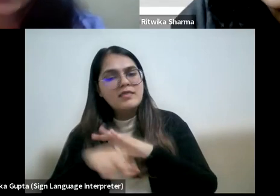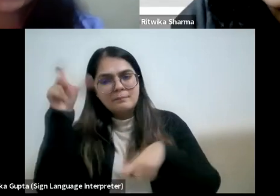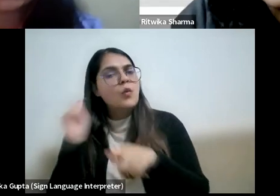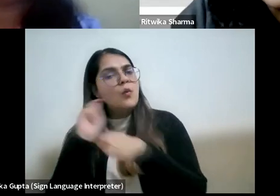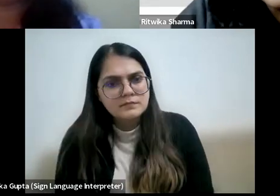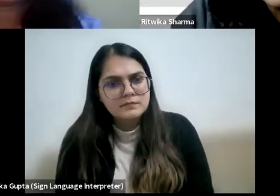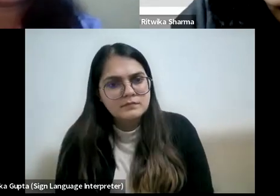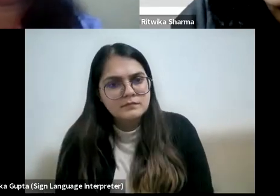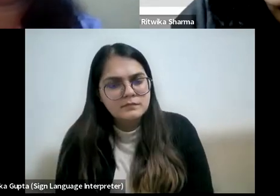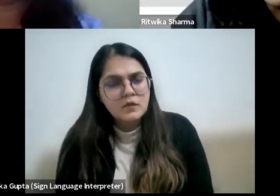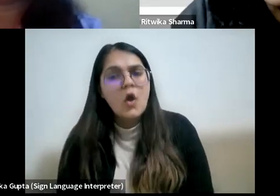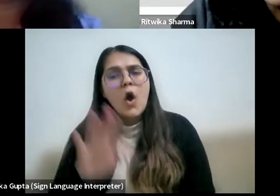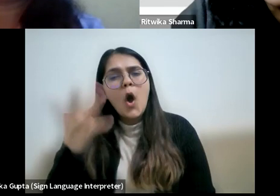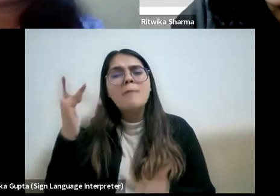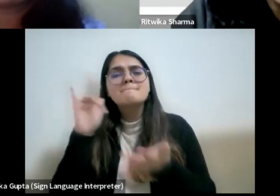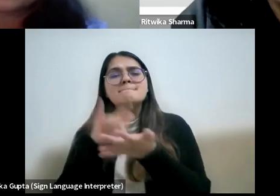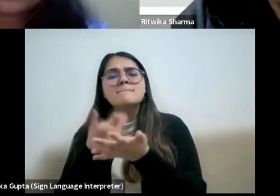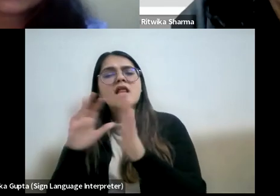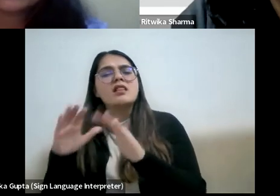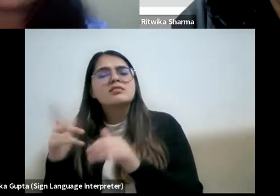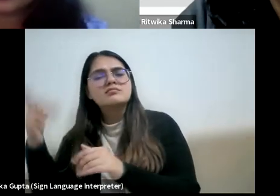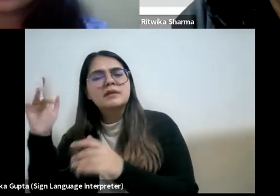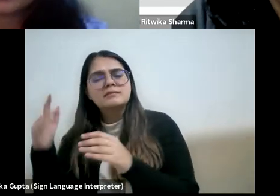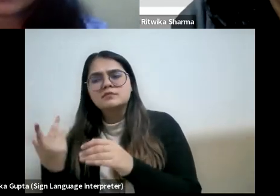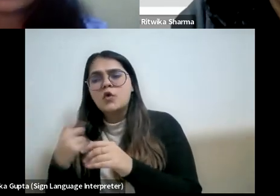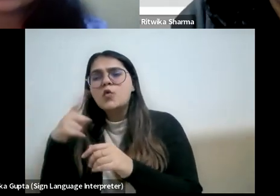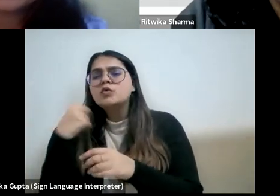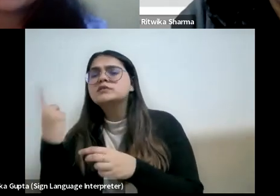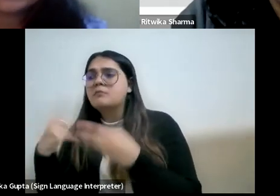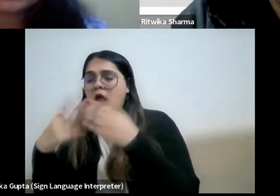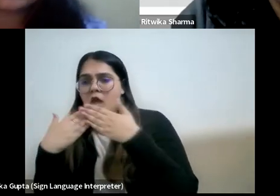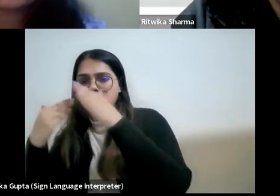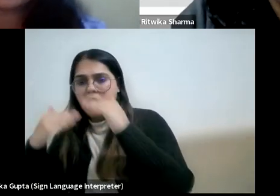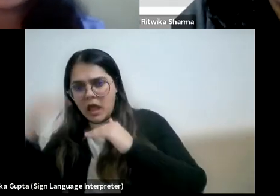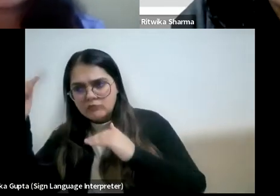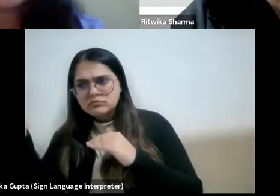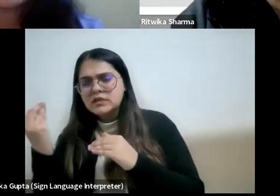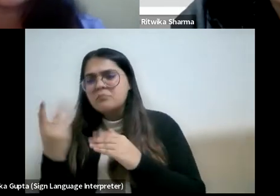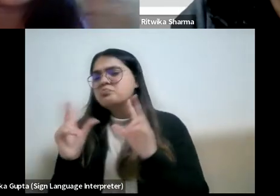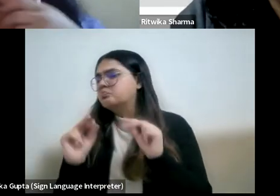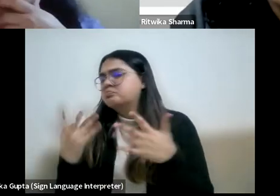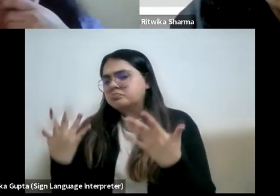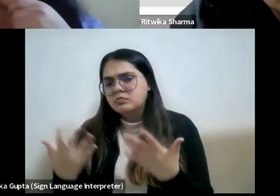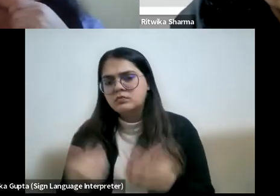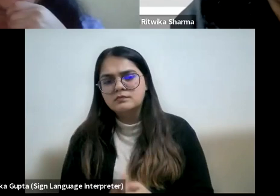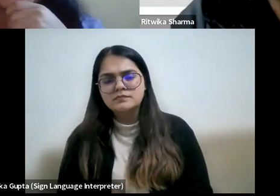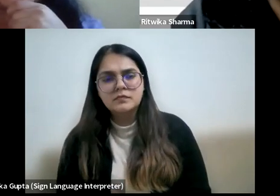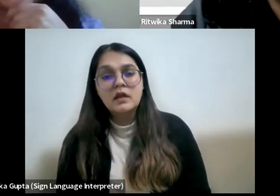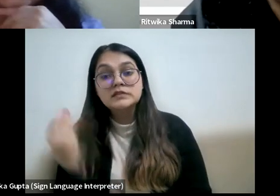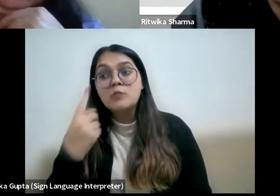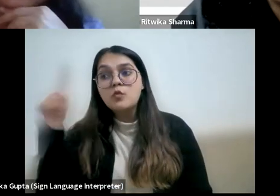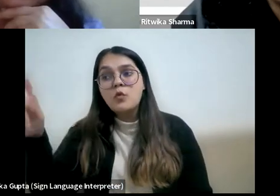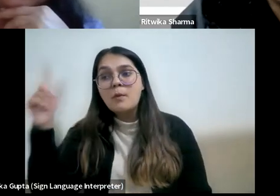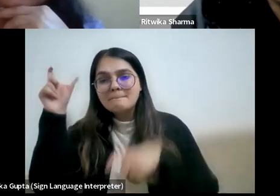class strata, and a few of them educated, a few of them having some experience of whatever must have happened in the city,